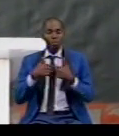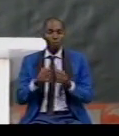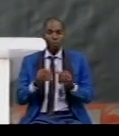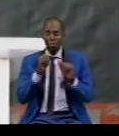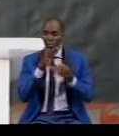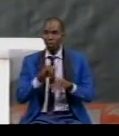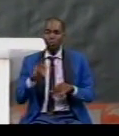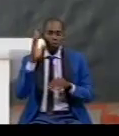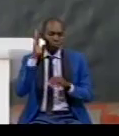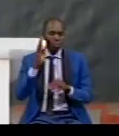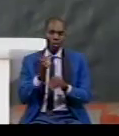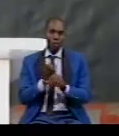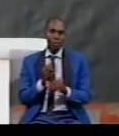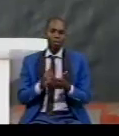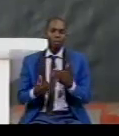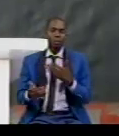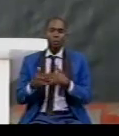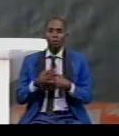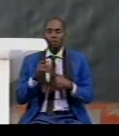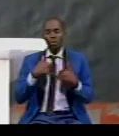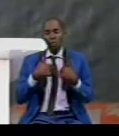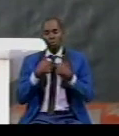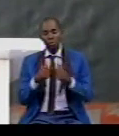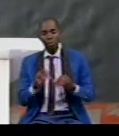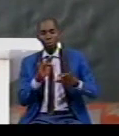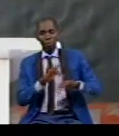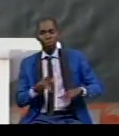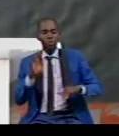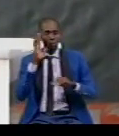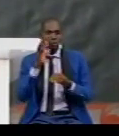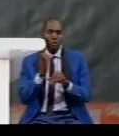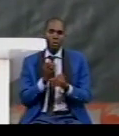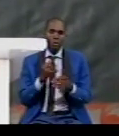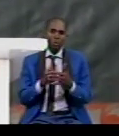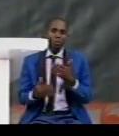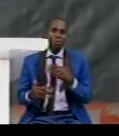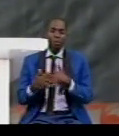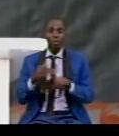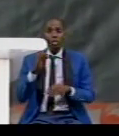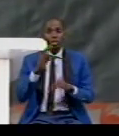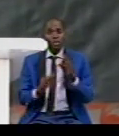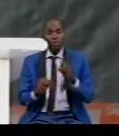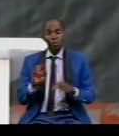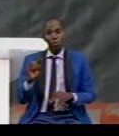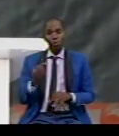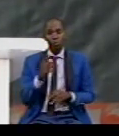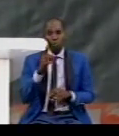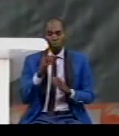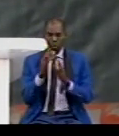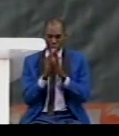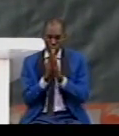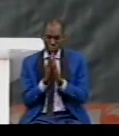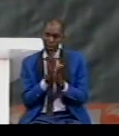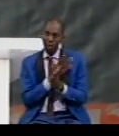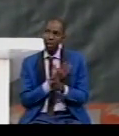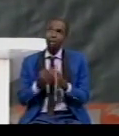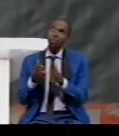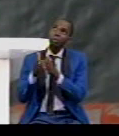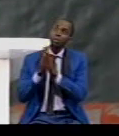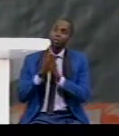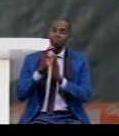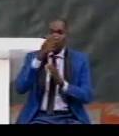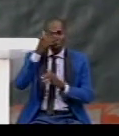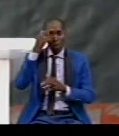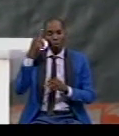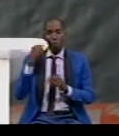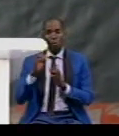condemnation? You have lost mercy. It can your be restored. If only you pray. You can't say you ask, sorry. Because the Bible says,